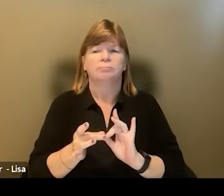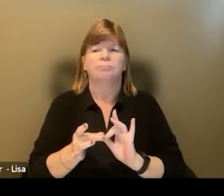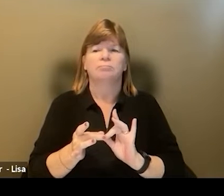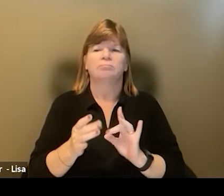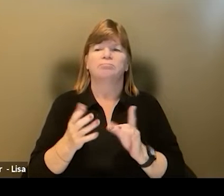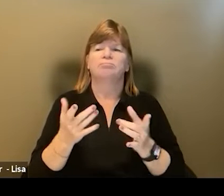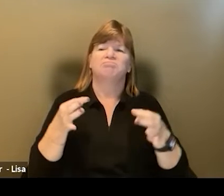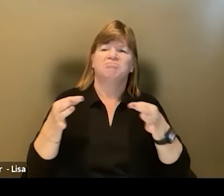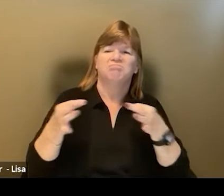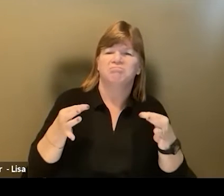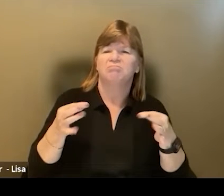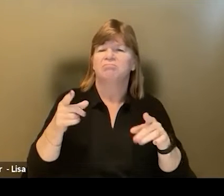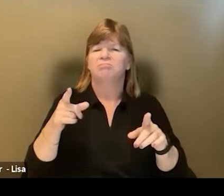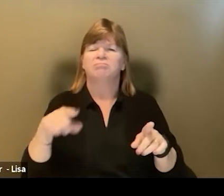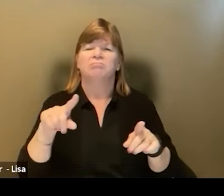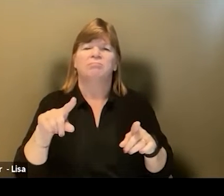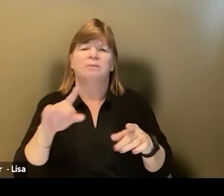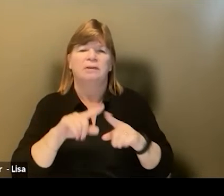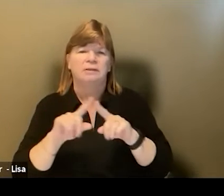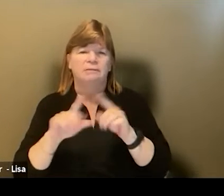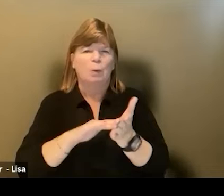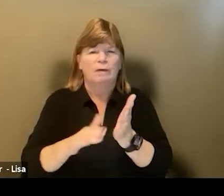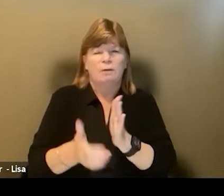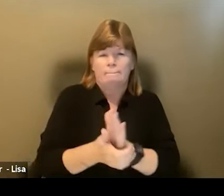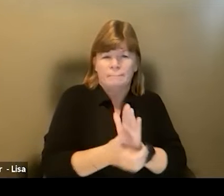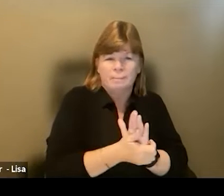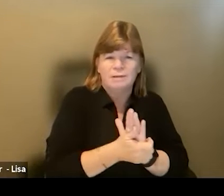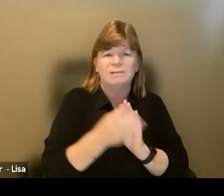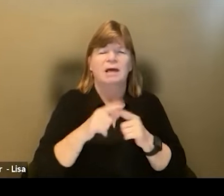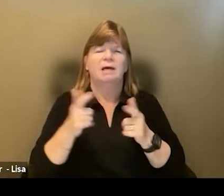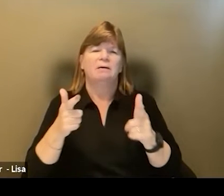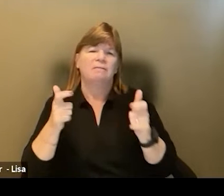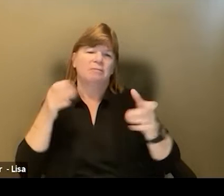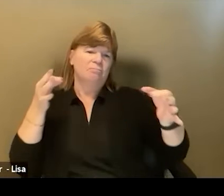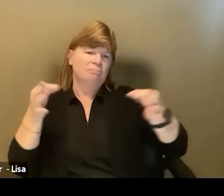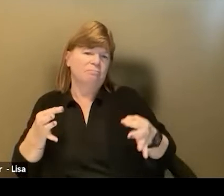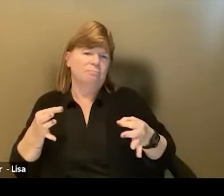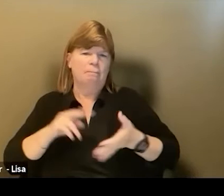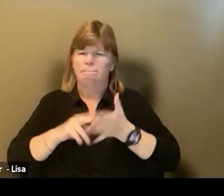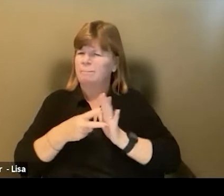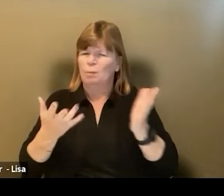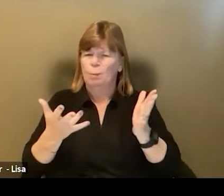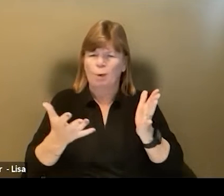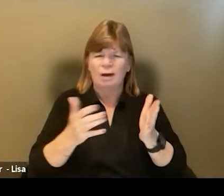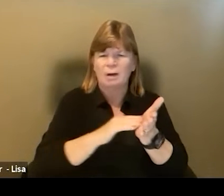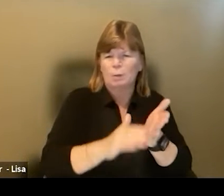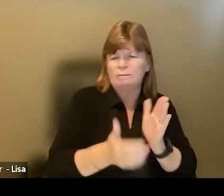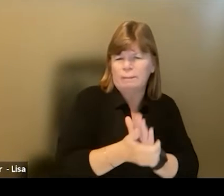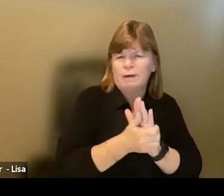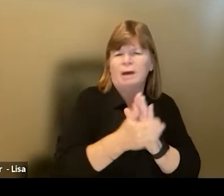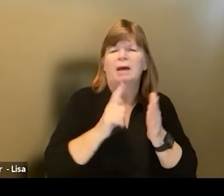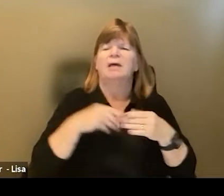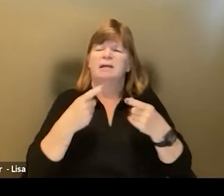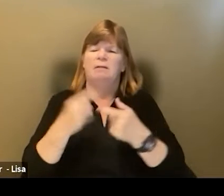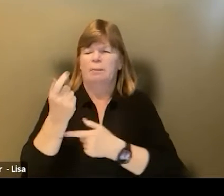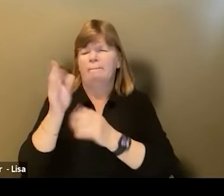for you today some of the waiver amendments and go through quickly what is a waiver amendment and provide you some